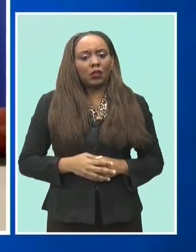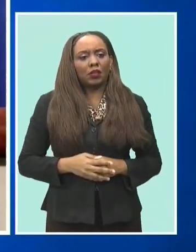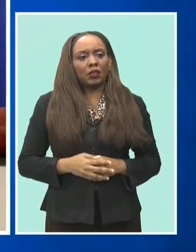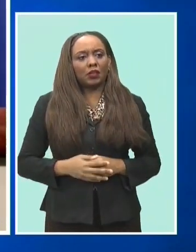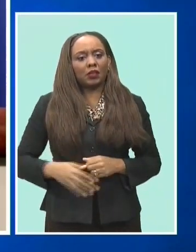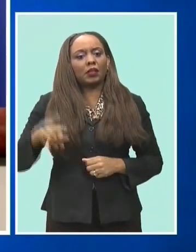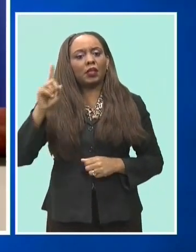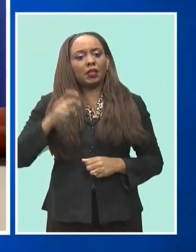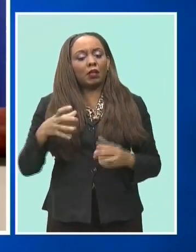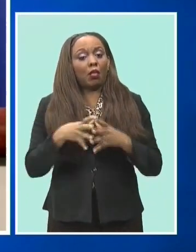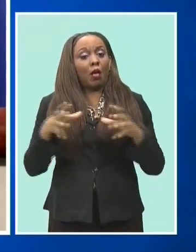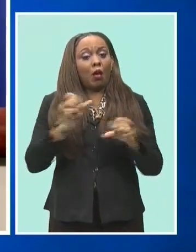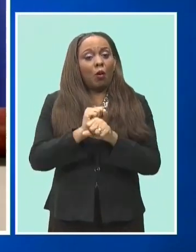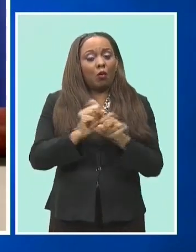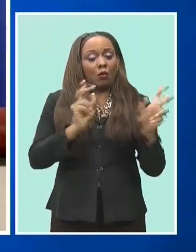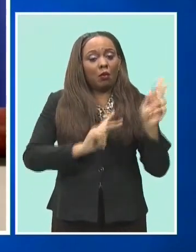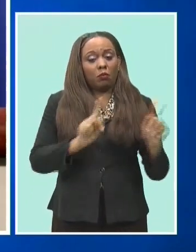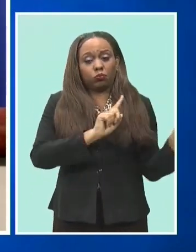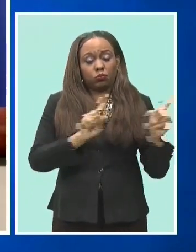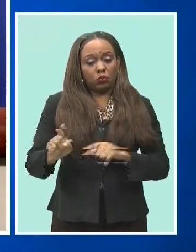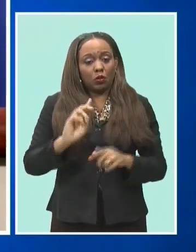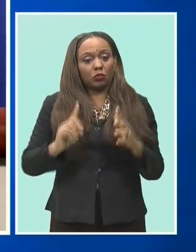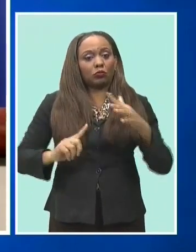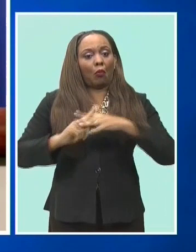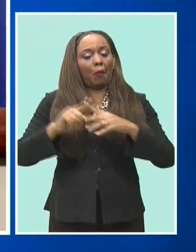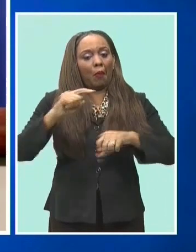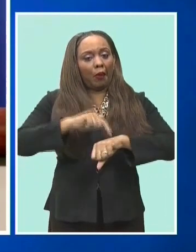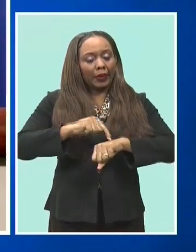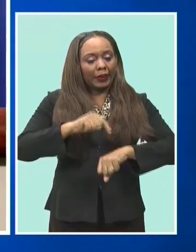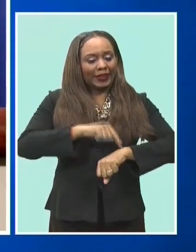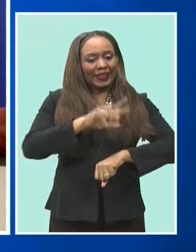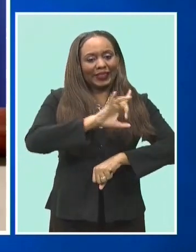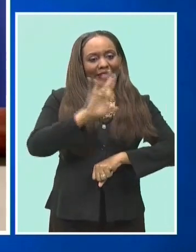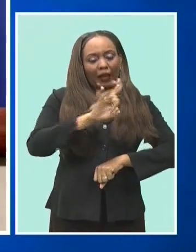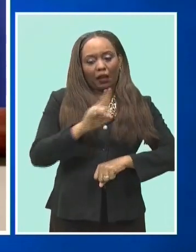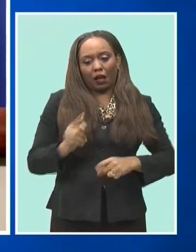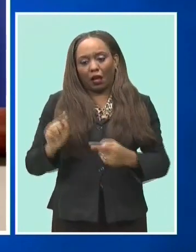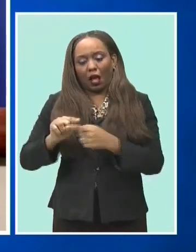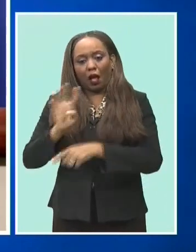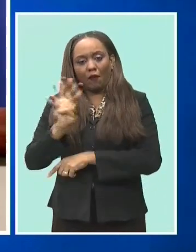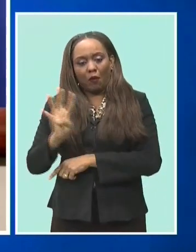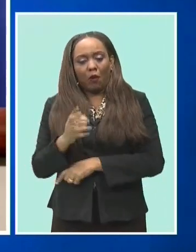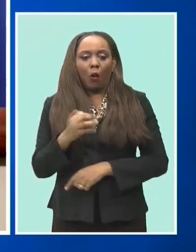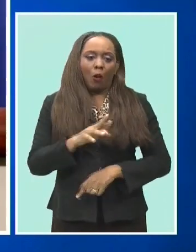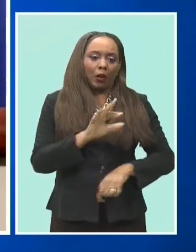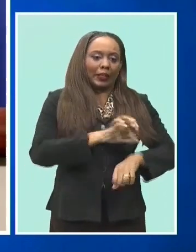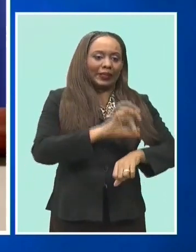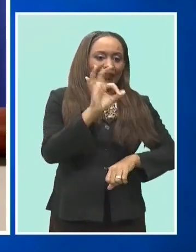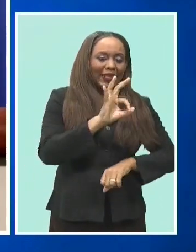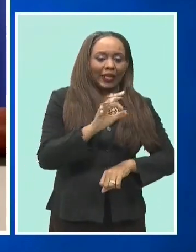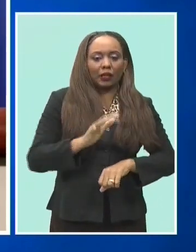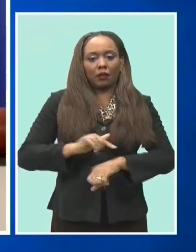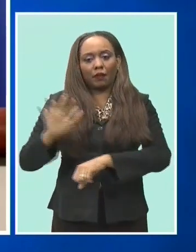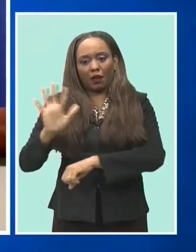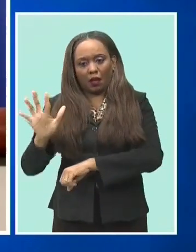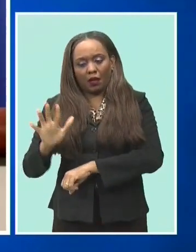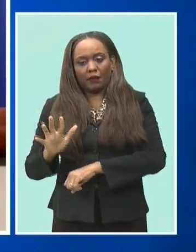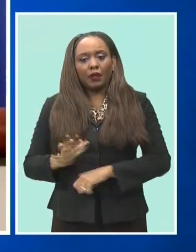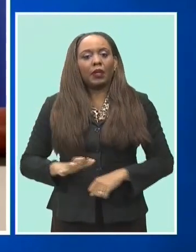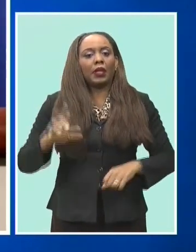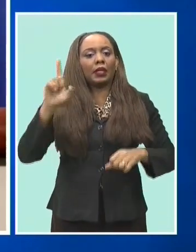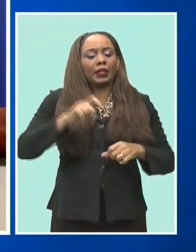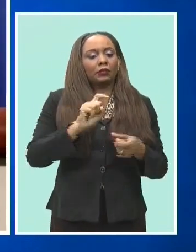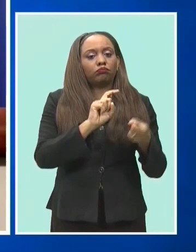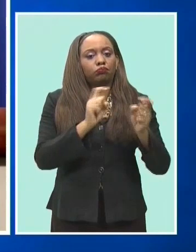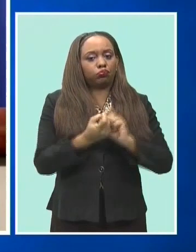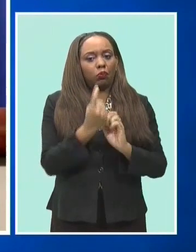of the workforce to be at their respective places of work from 8 a.m. to 4 p.m. or 9 to 5 will be significantly reduced,